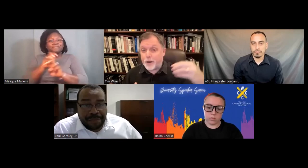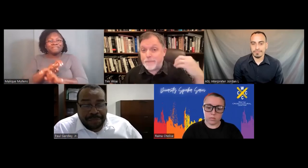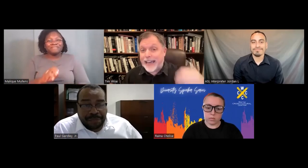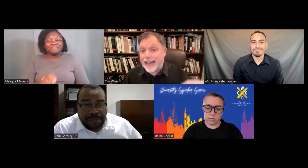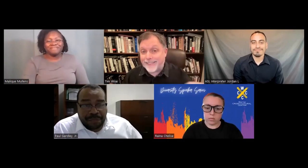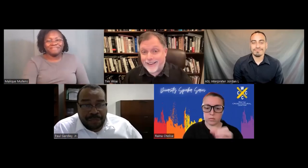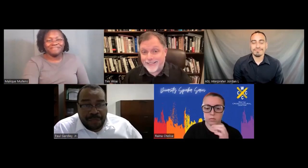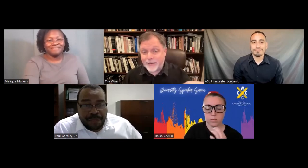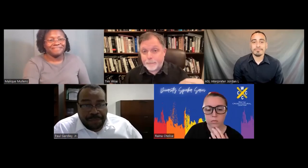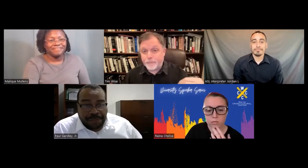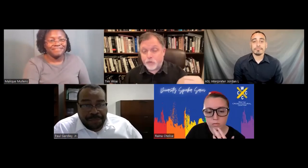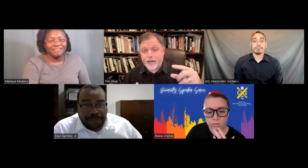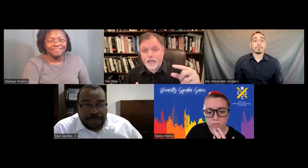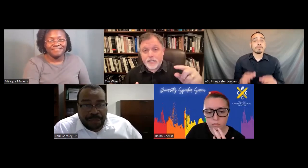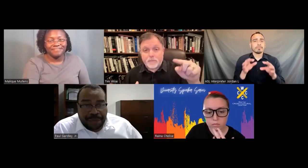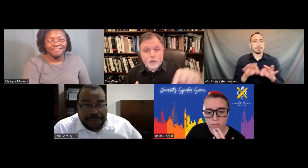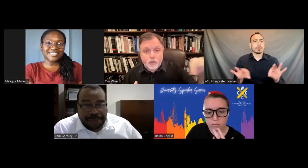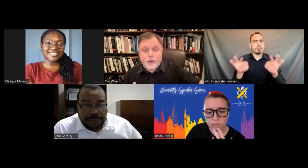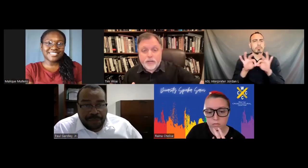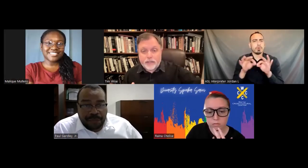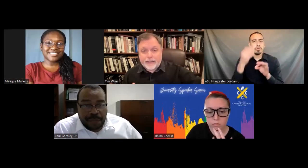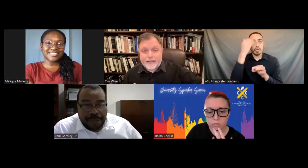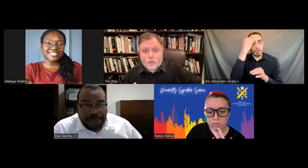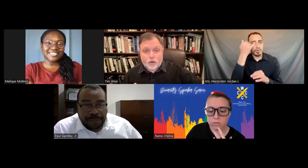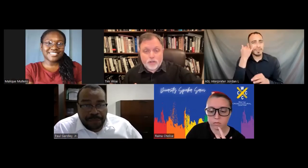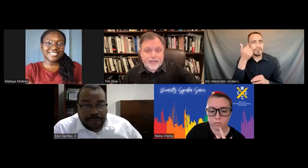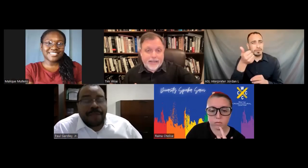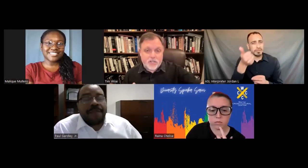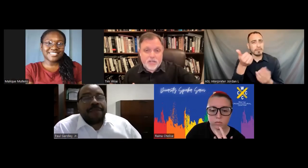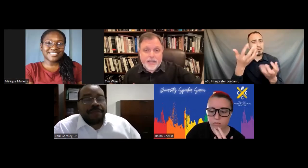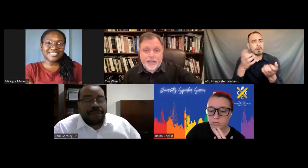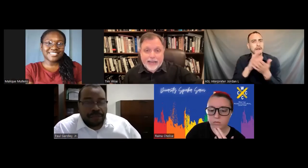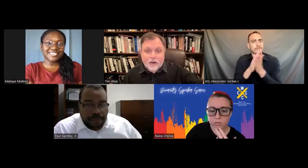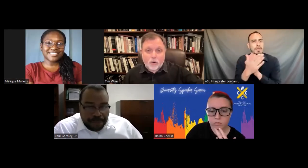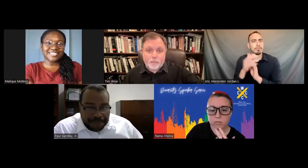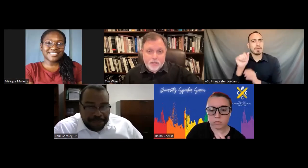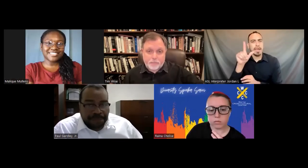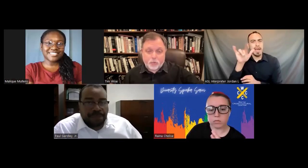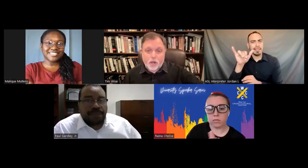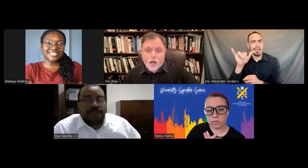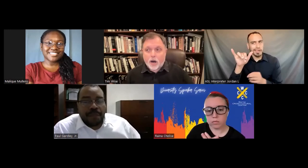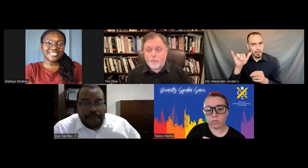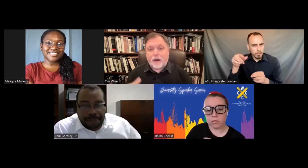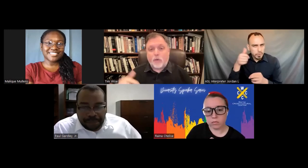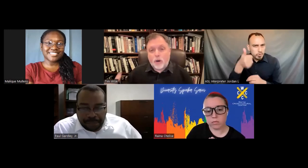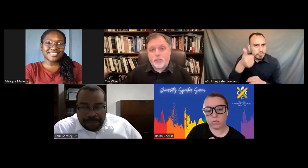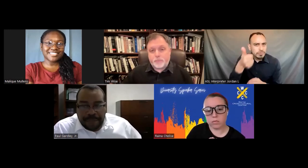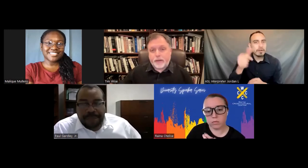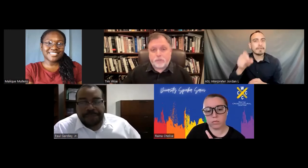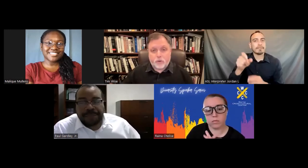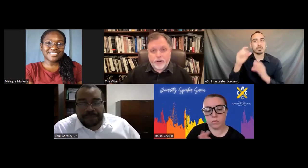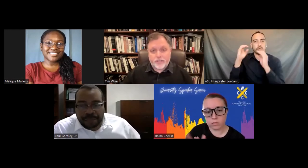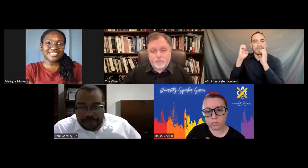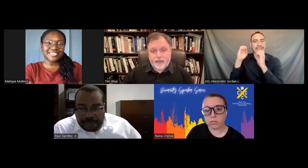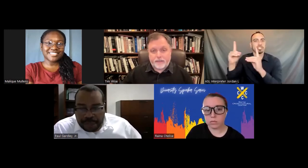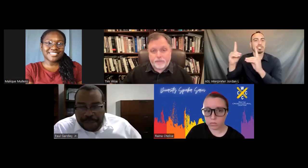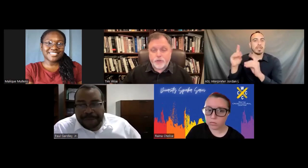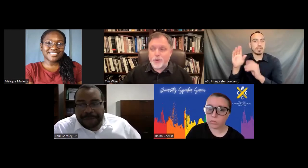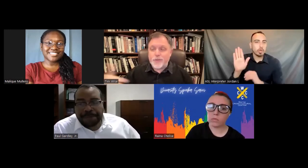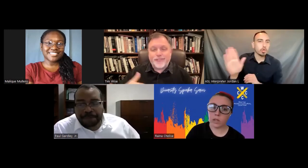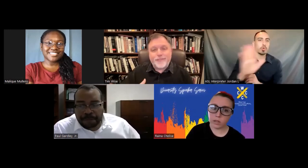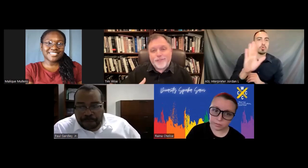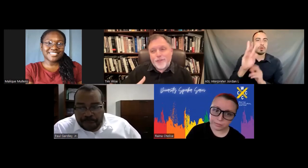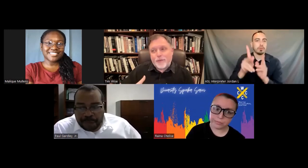those who want to be allies, right, to be doing a lot of that work to educate our people about what is microaggressive